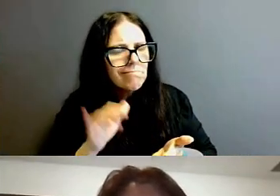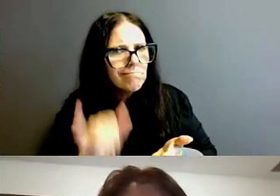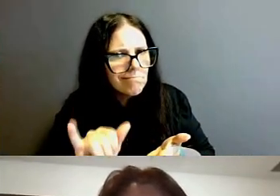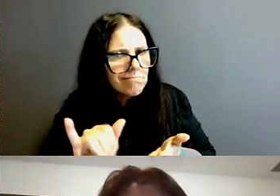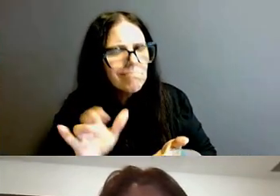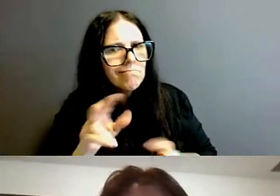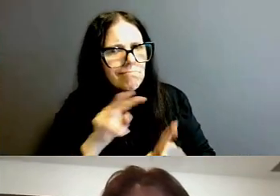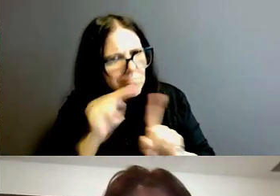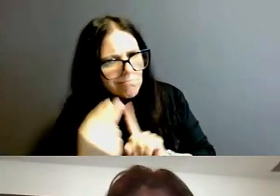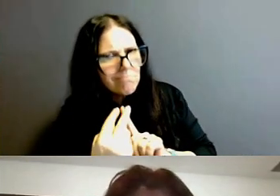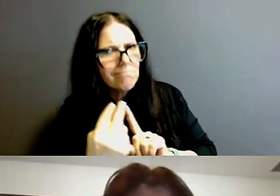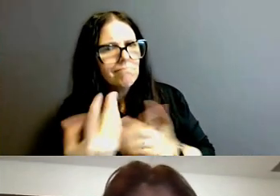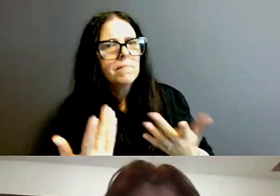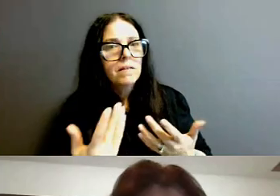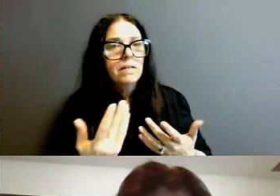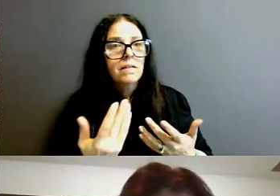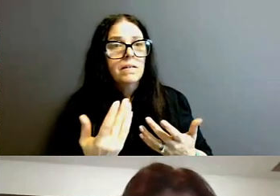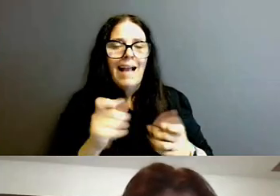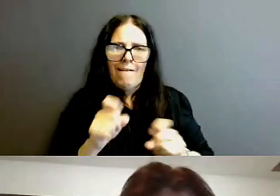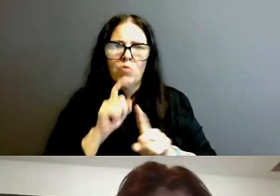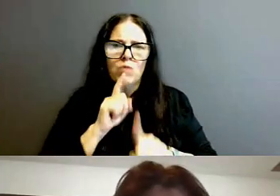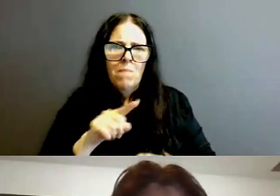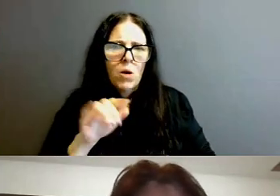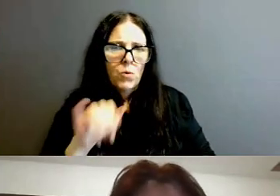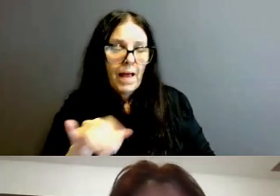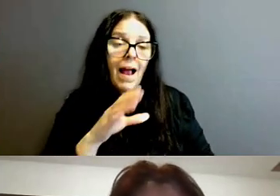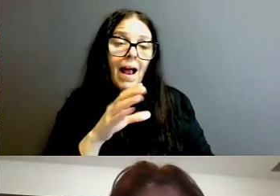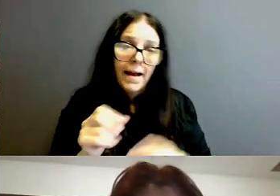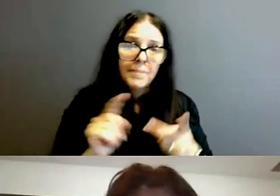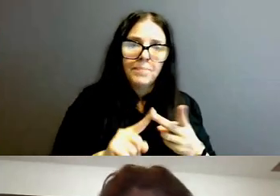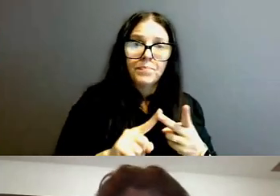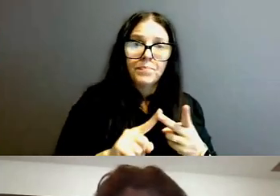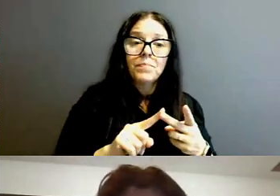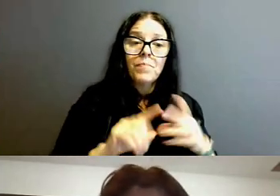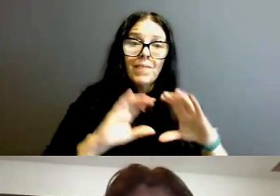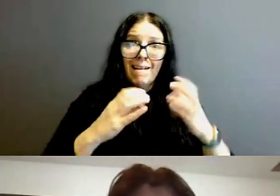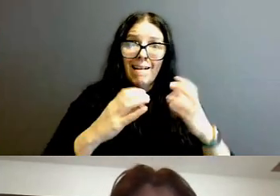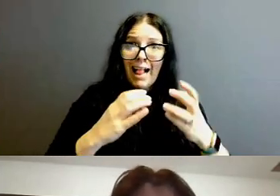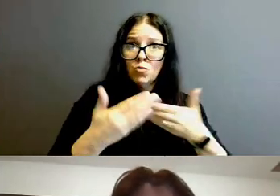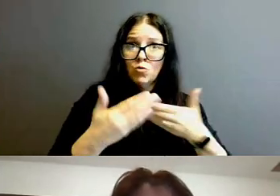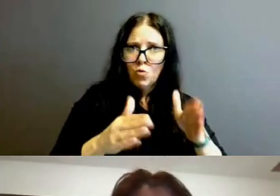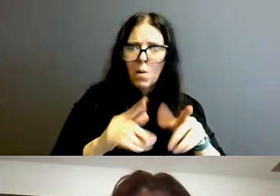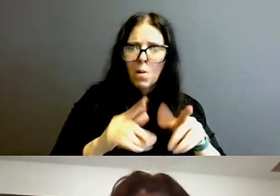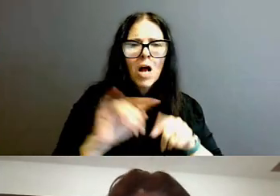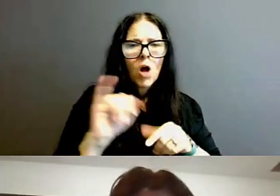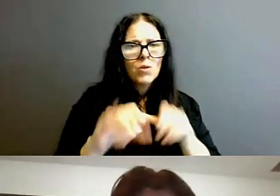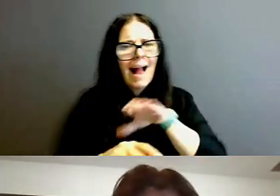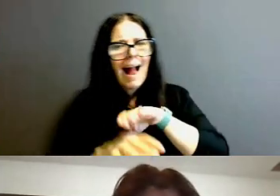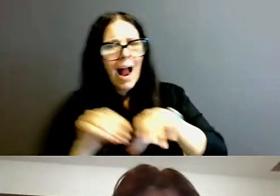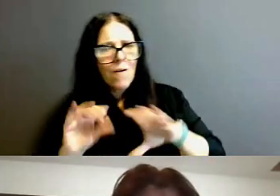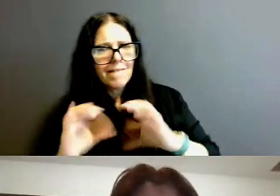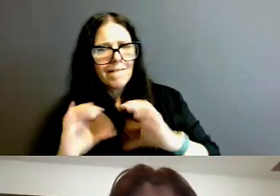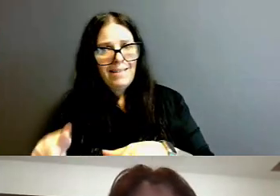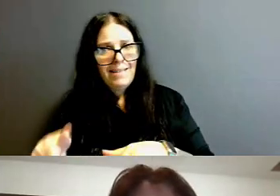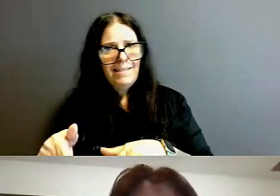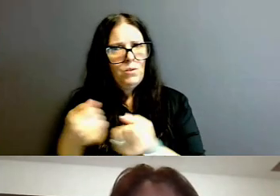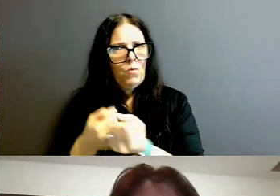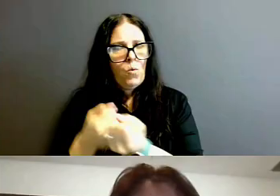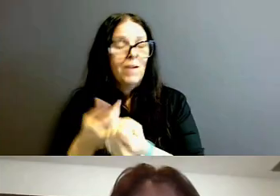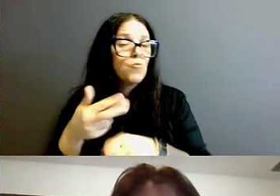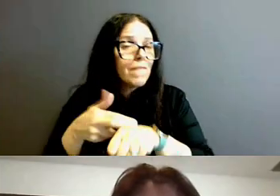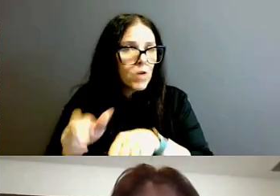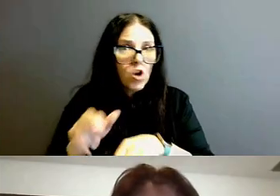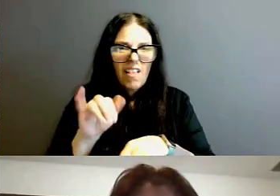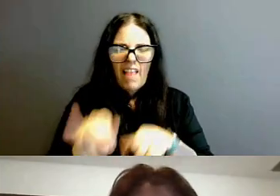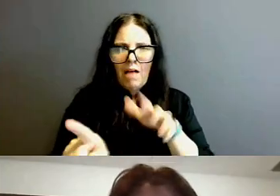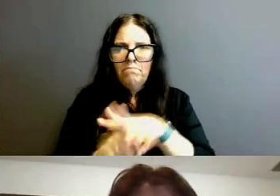was the extra support outside the classroom support, the referrals that ran also through just